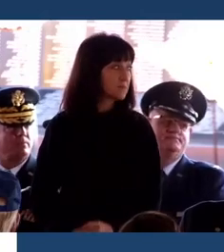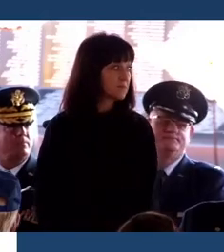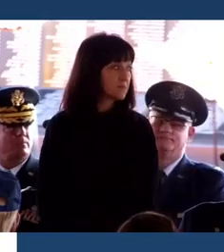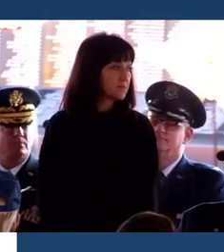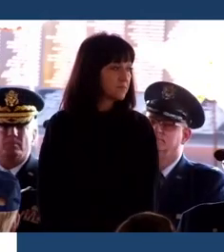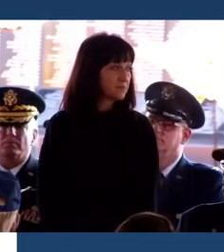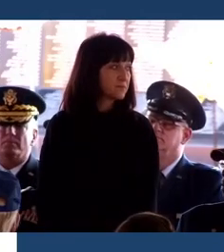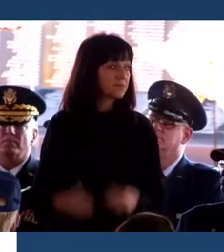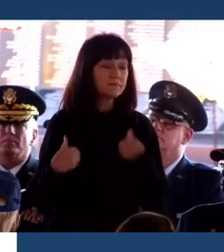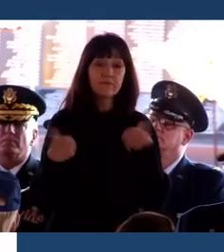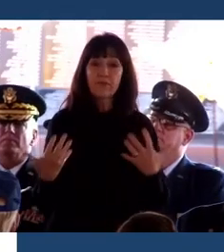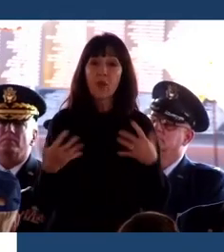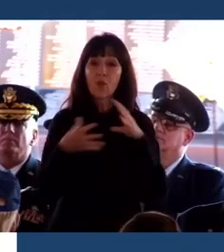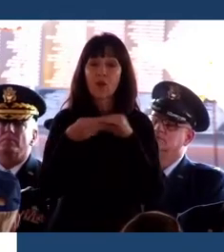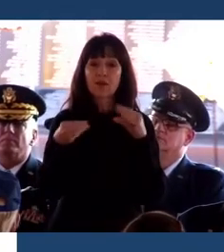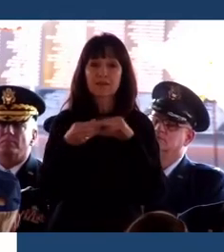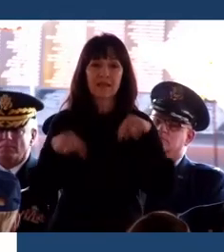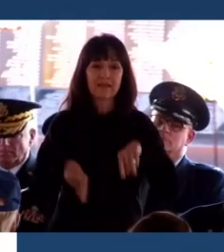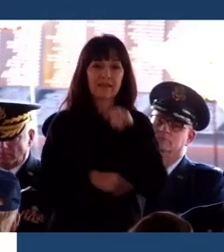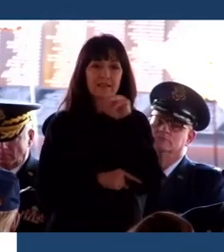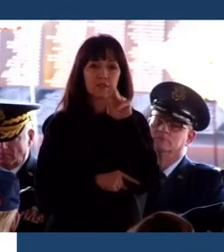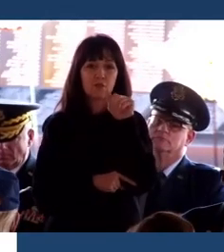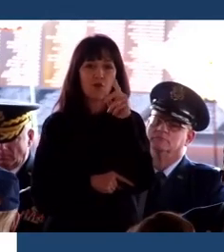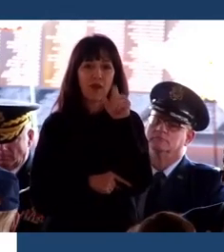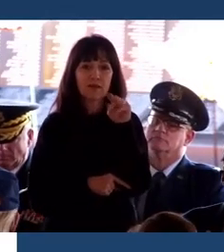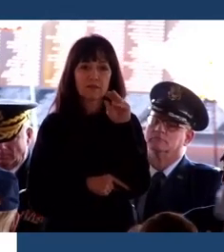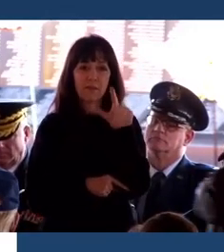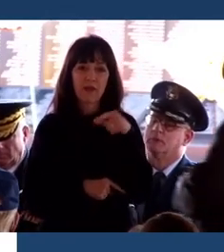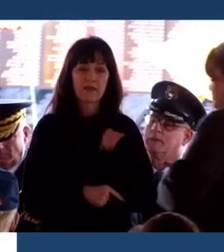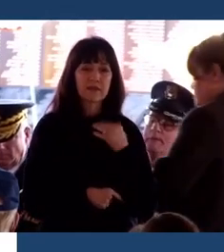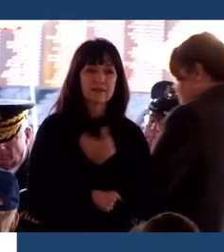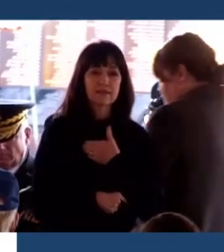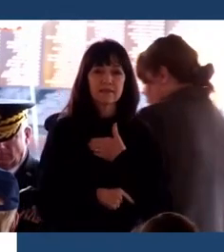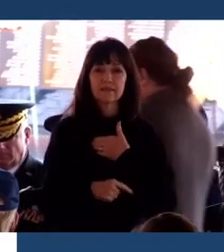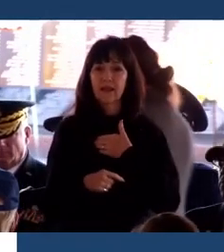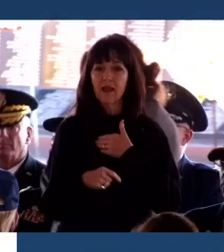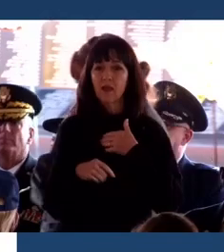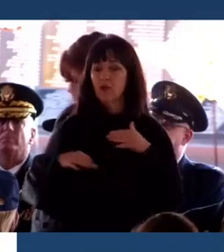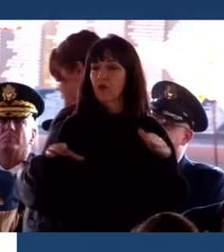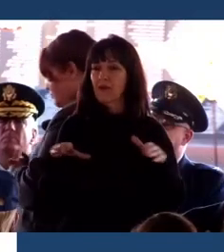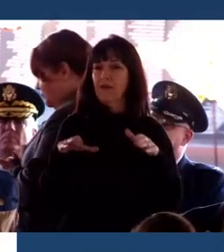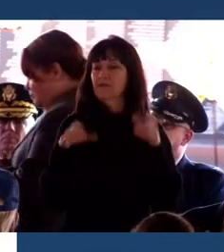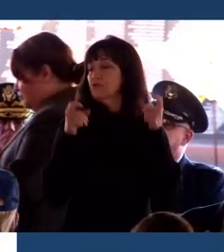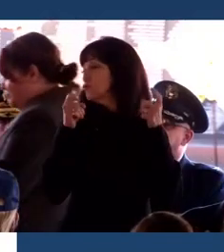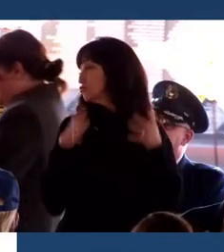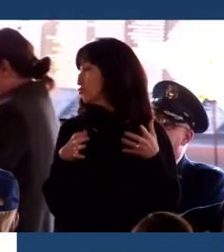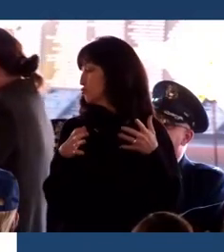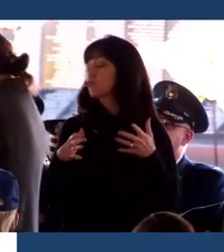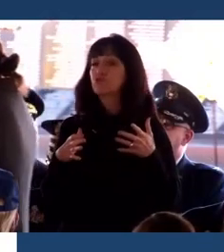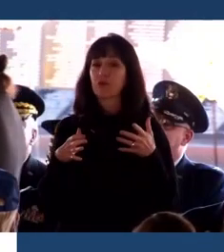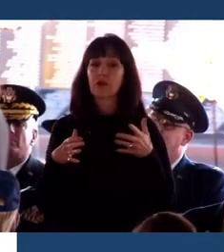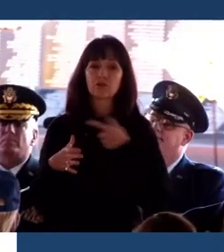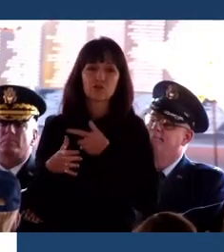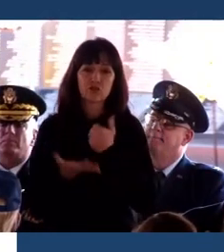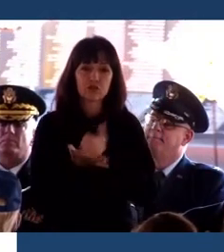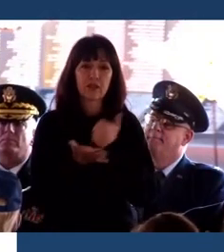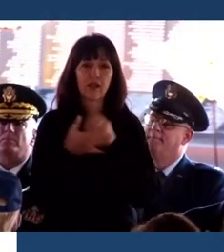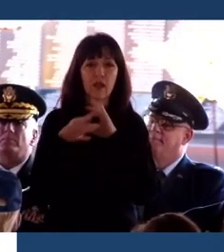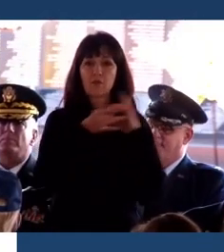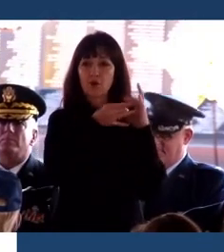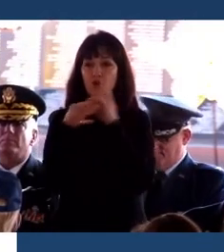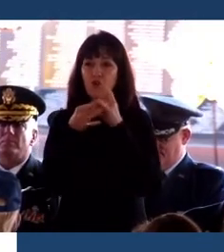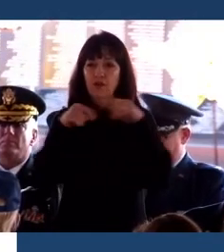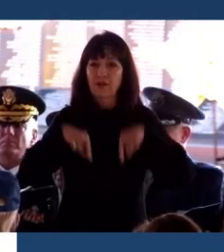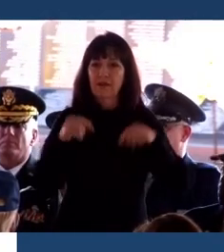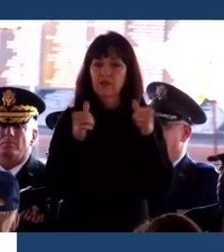I just want to say, this is Miranda Mal. She's our acting director for the Office of Veterans Services. She helped coordinate this with the